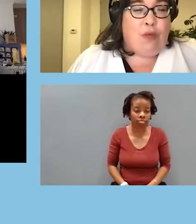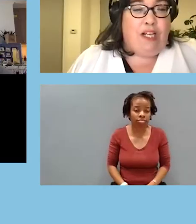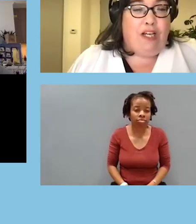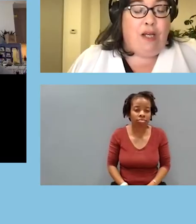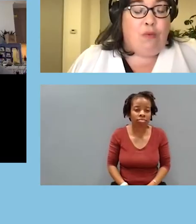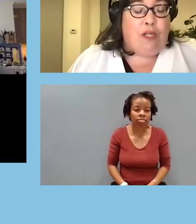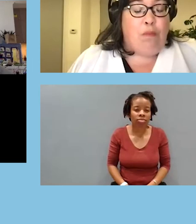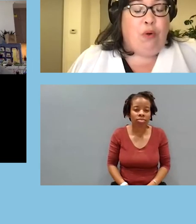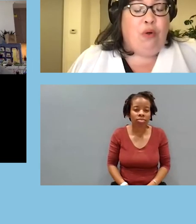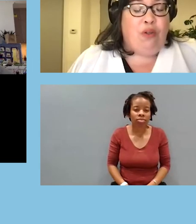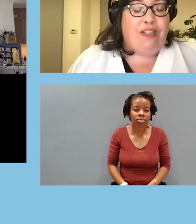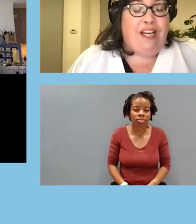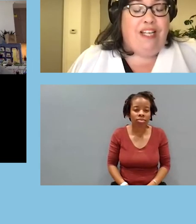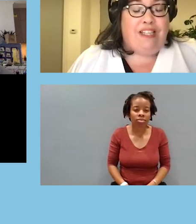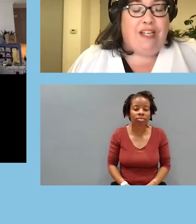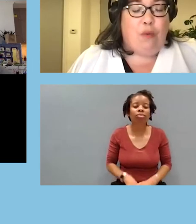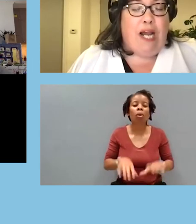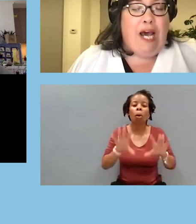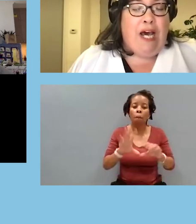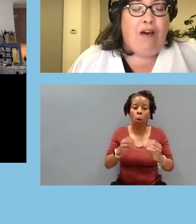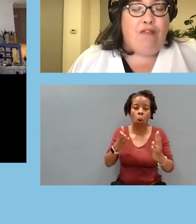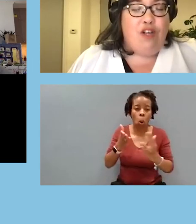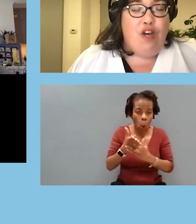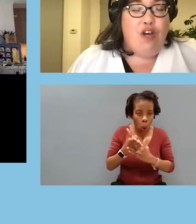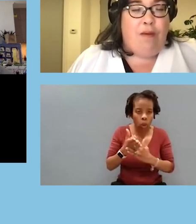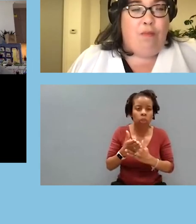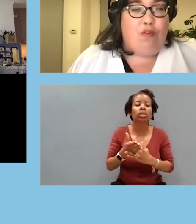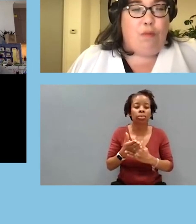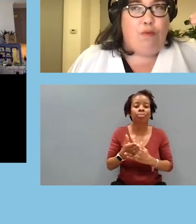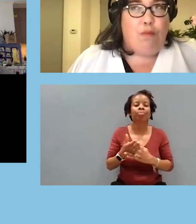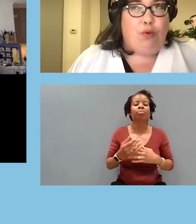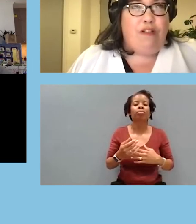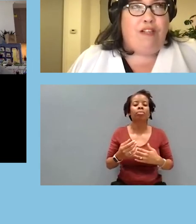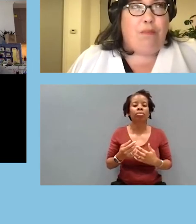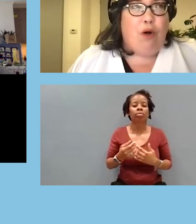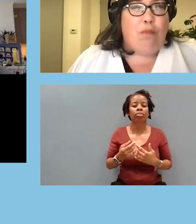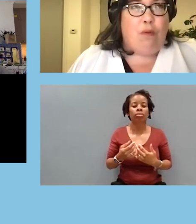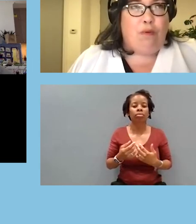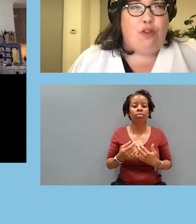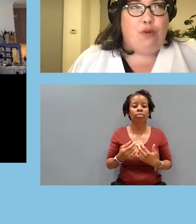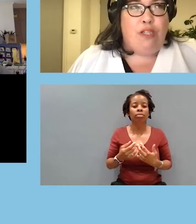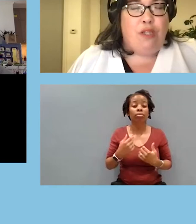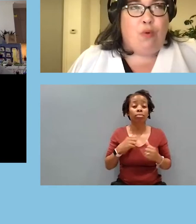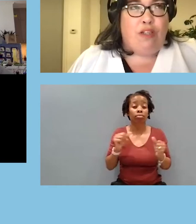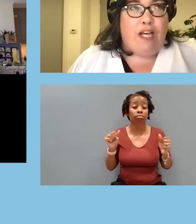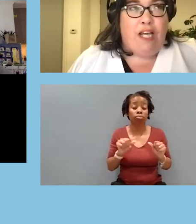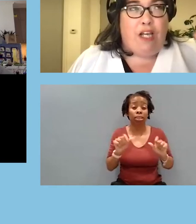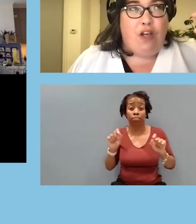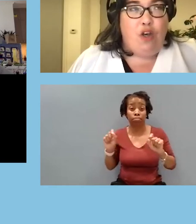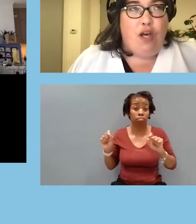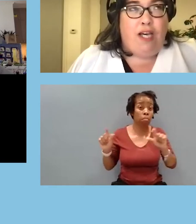Hi. And we can pause, and there we have briefly popped up on screen